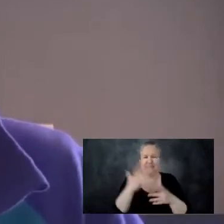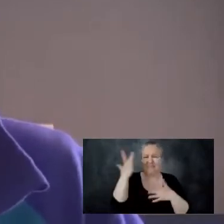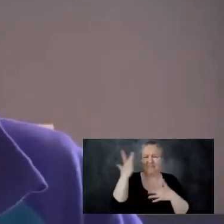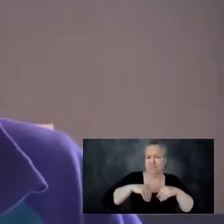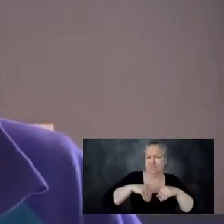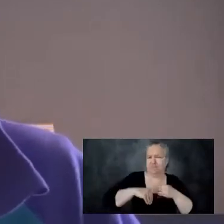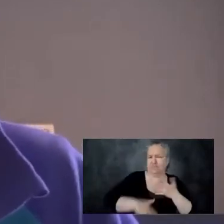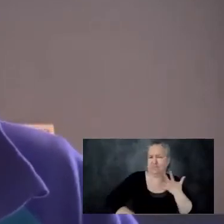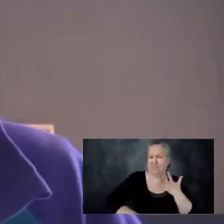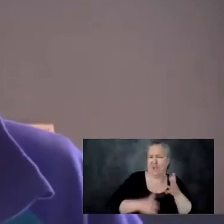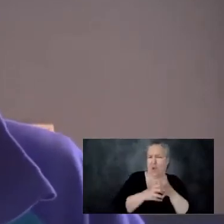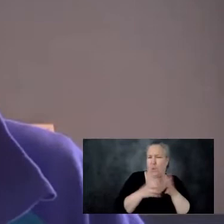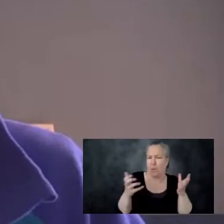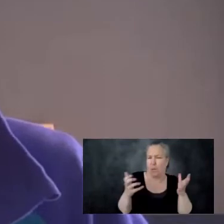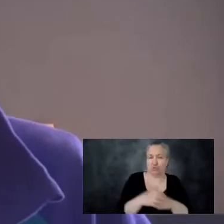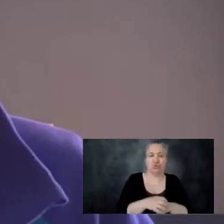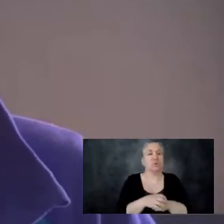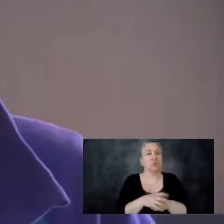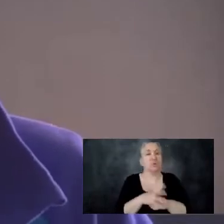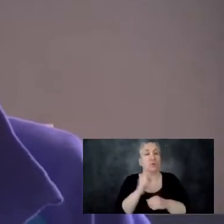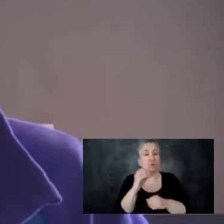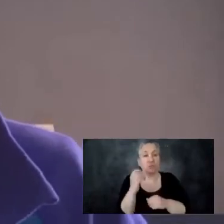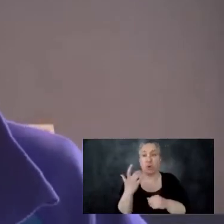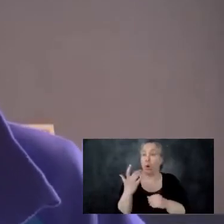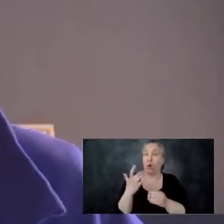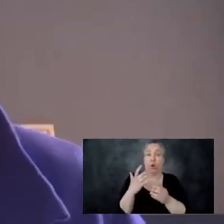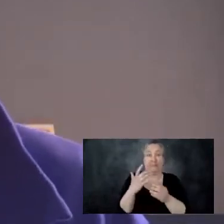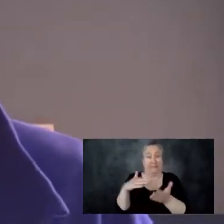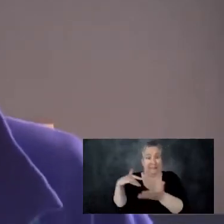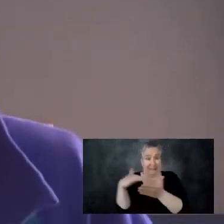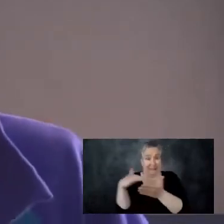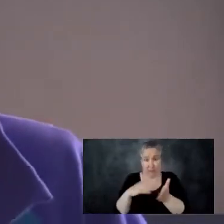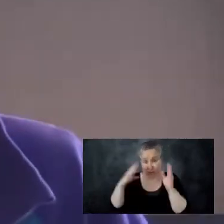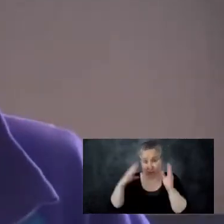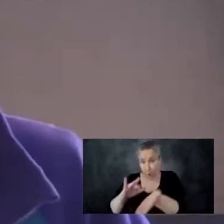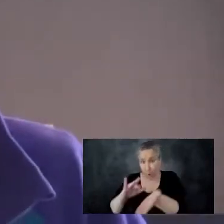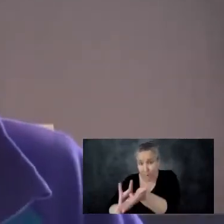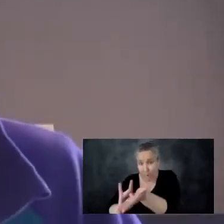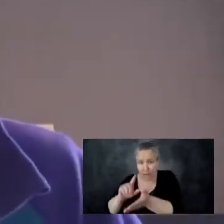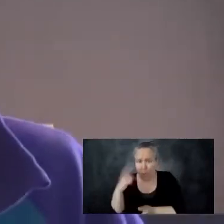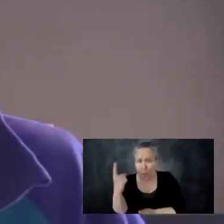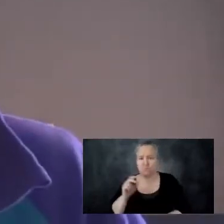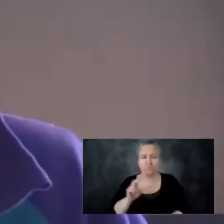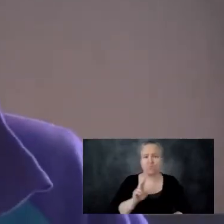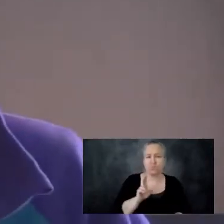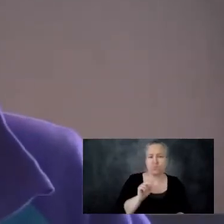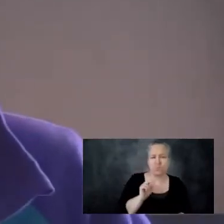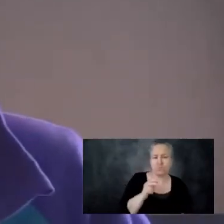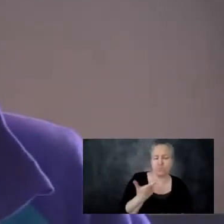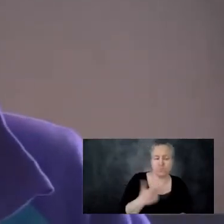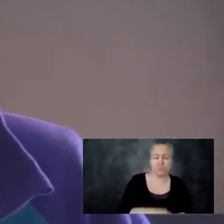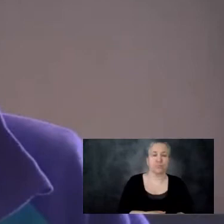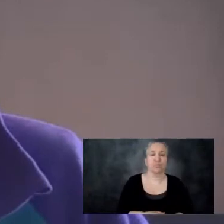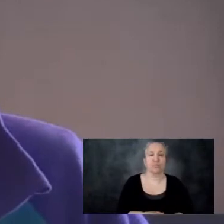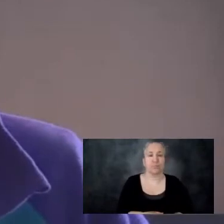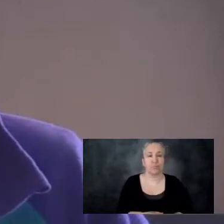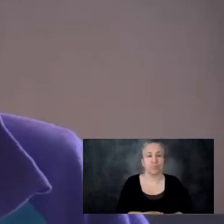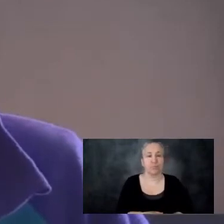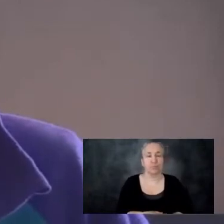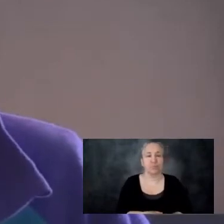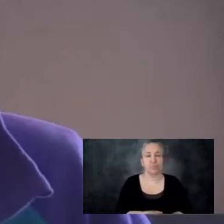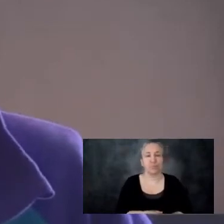these studies don't necessarily look at drugs. They can look at devices as well. Not all clinical